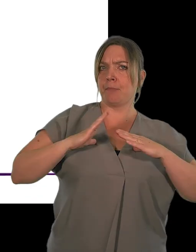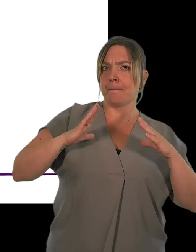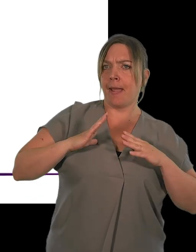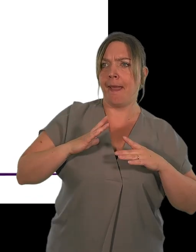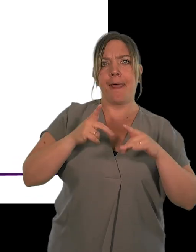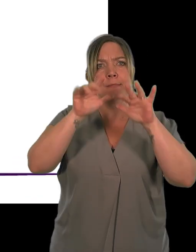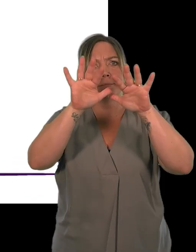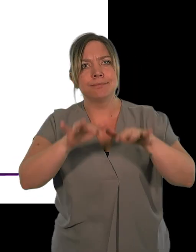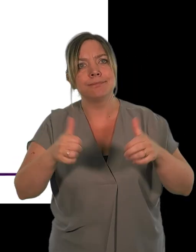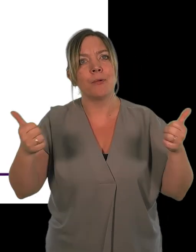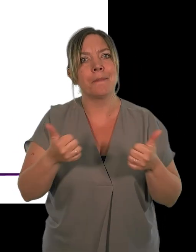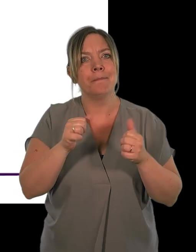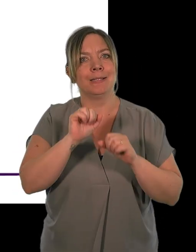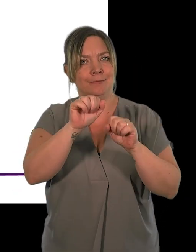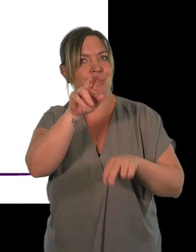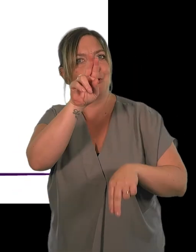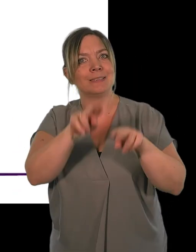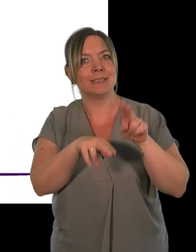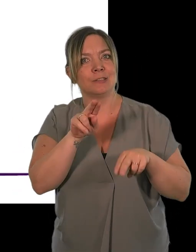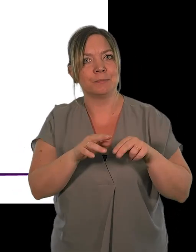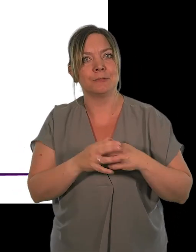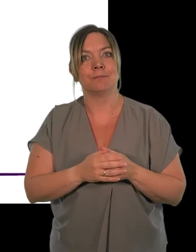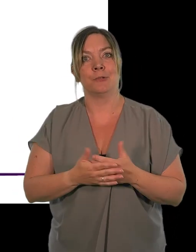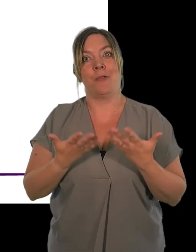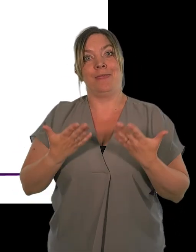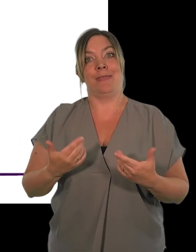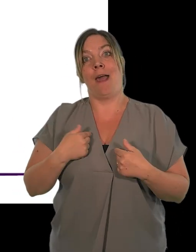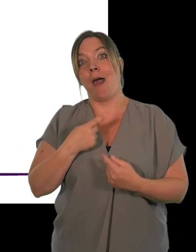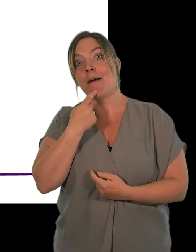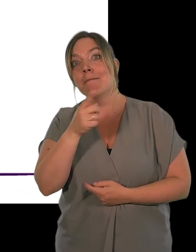guidance in preparing and completing